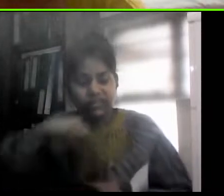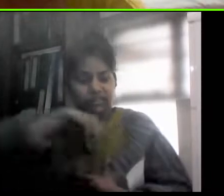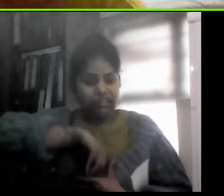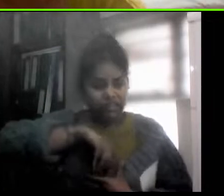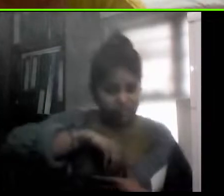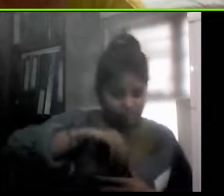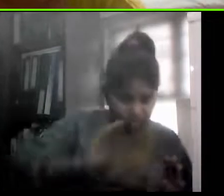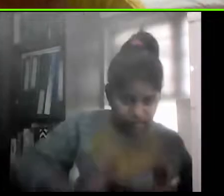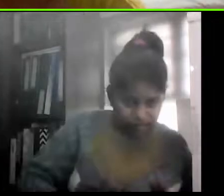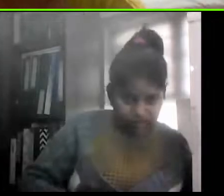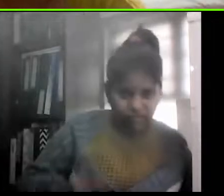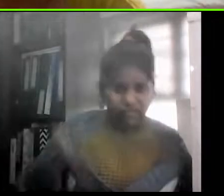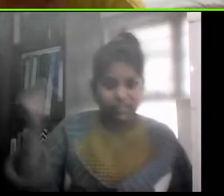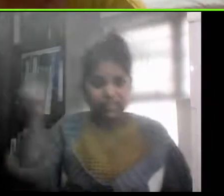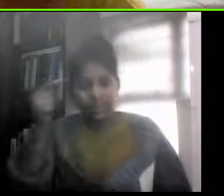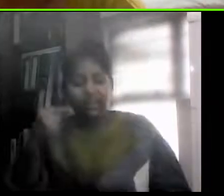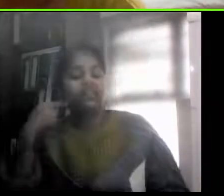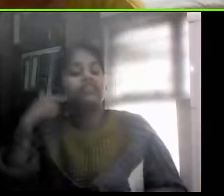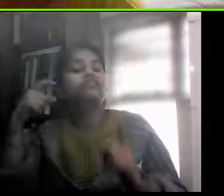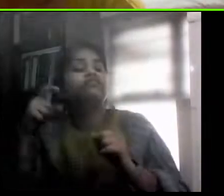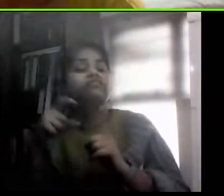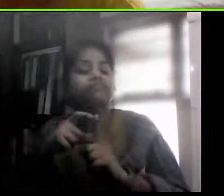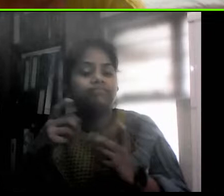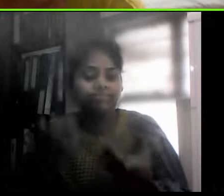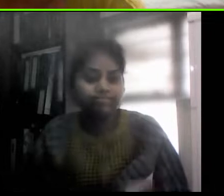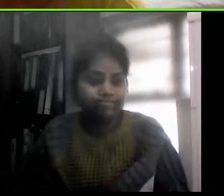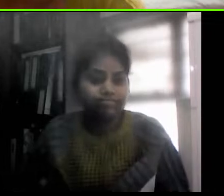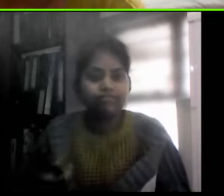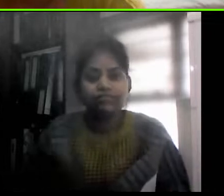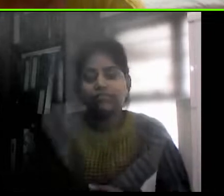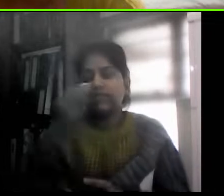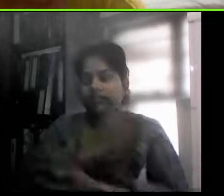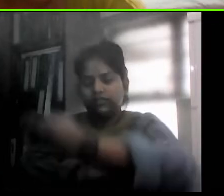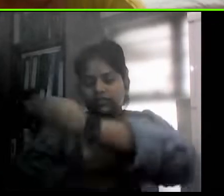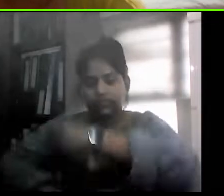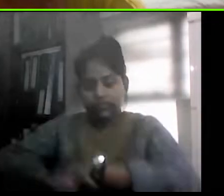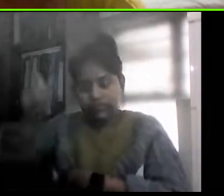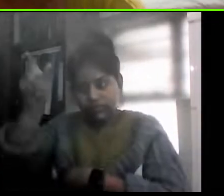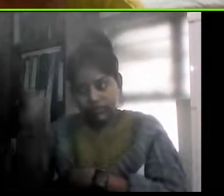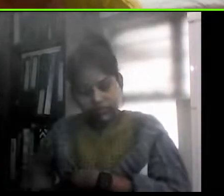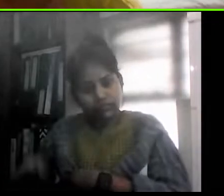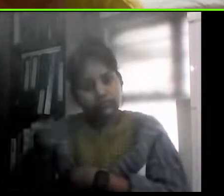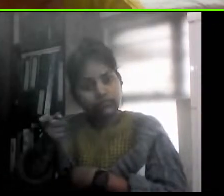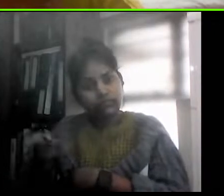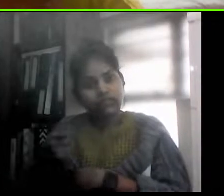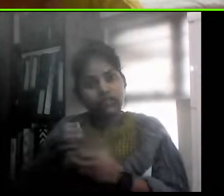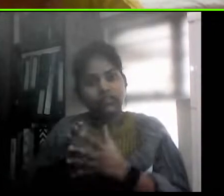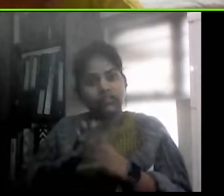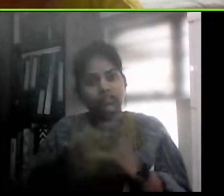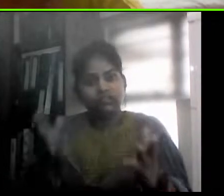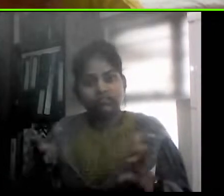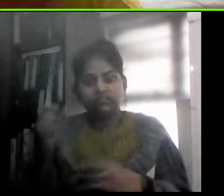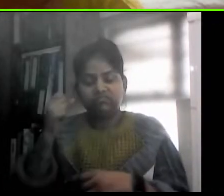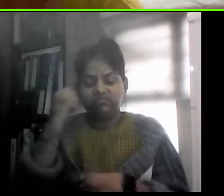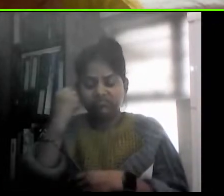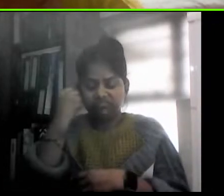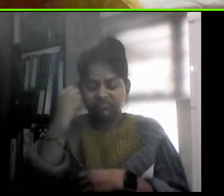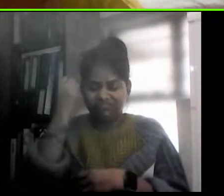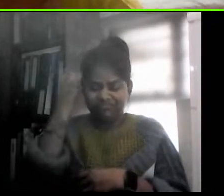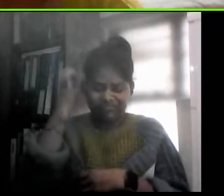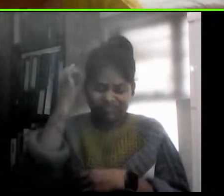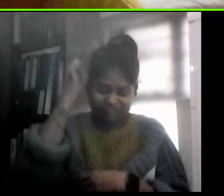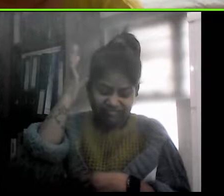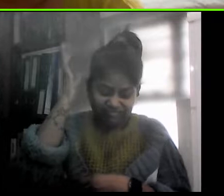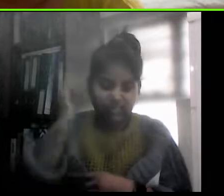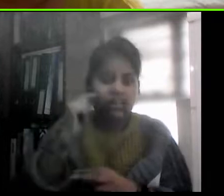a negative identity, that disabled people hardly ever think of getting angry, because if you get